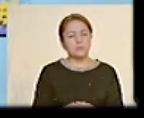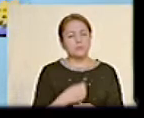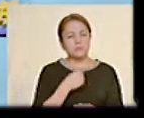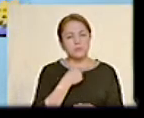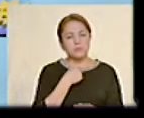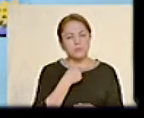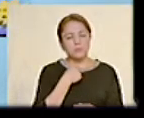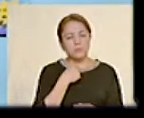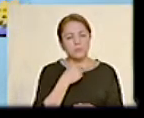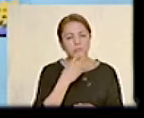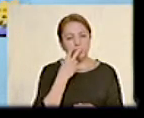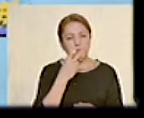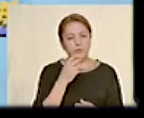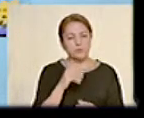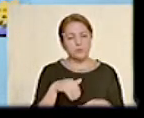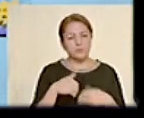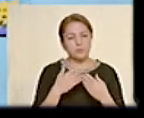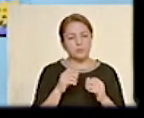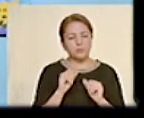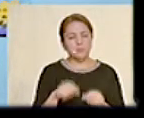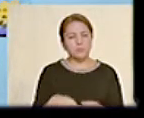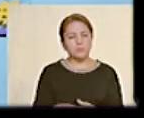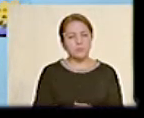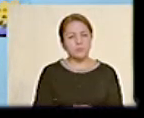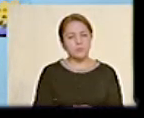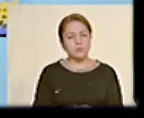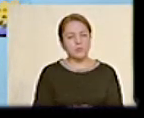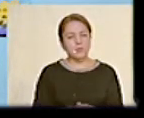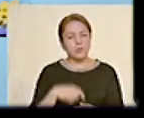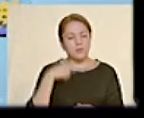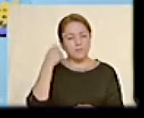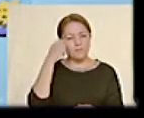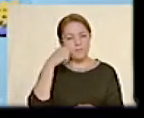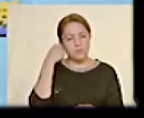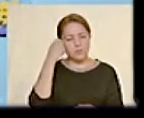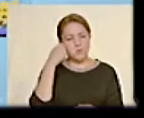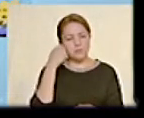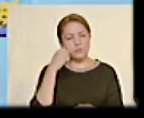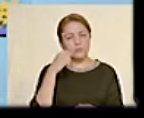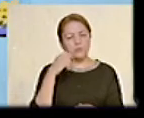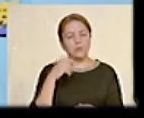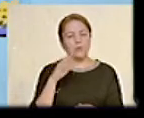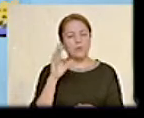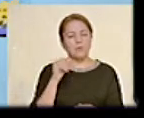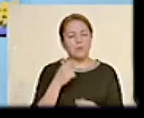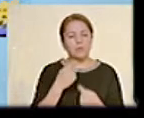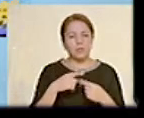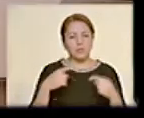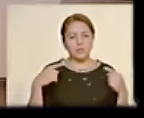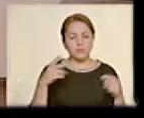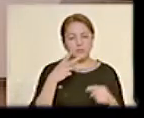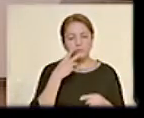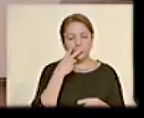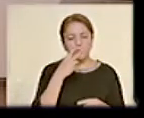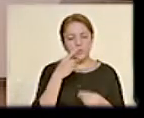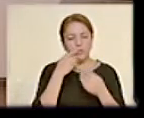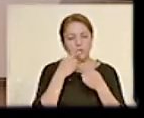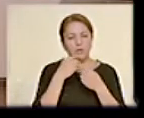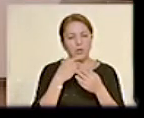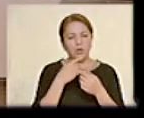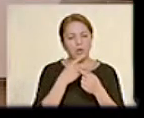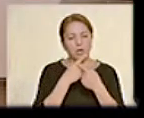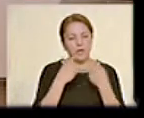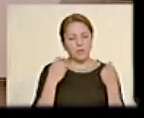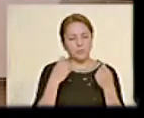Tovush ko'rinishda berilishi mumkin. Video tasvir ko'rinishida va boshqa ko'rinishdagi axborotlar